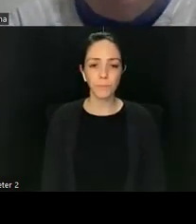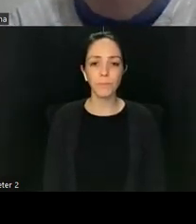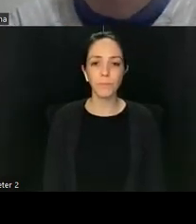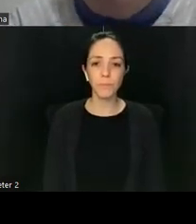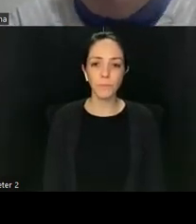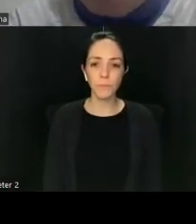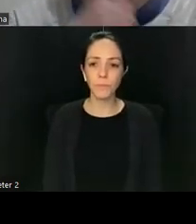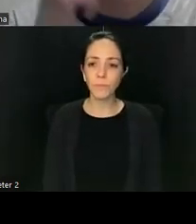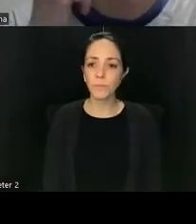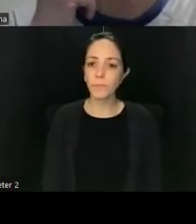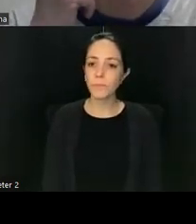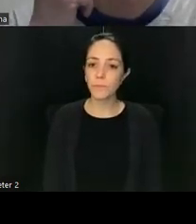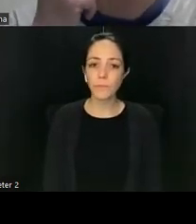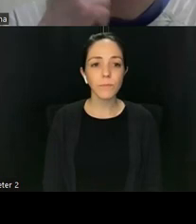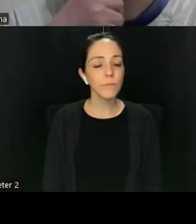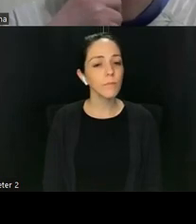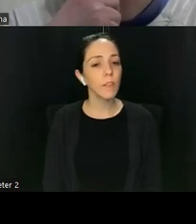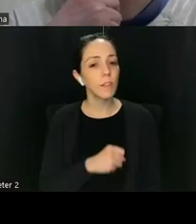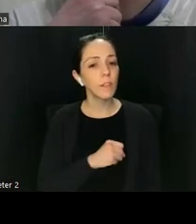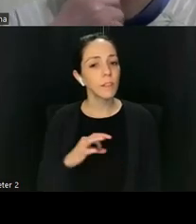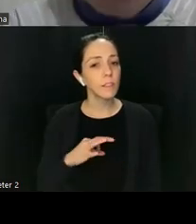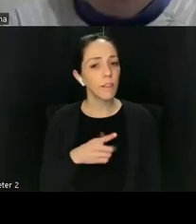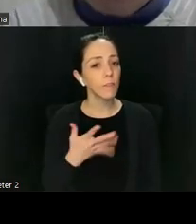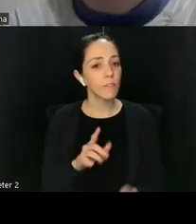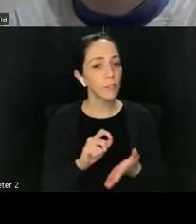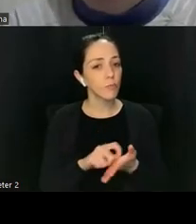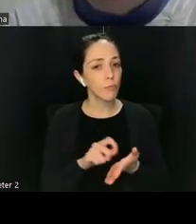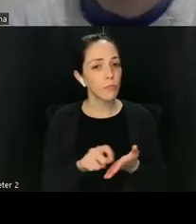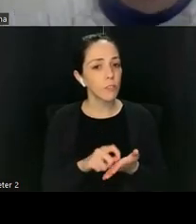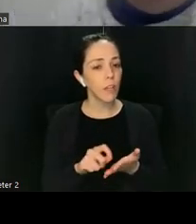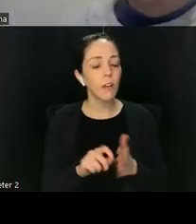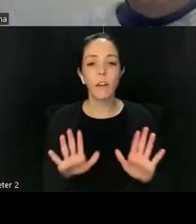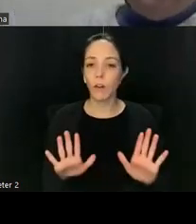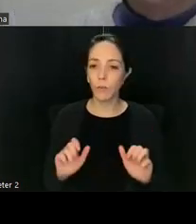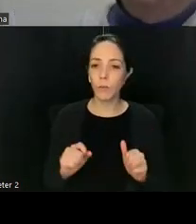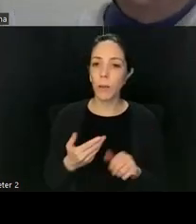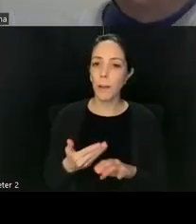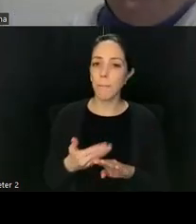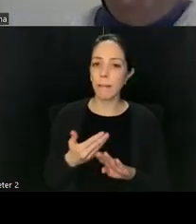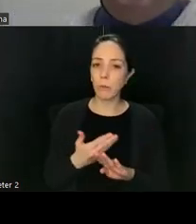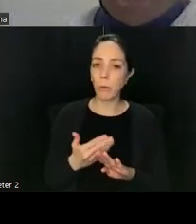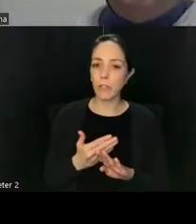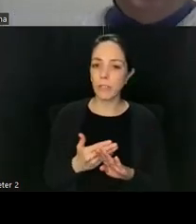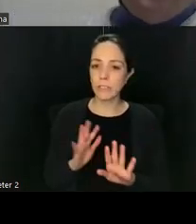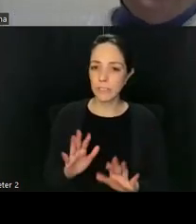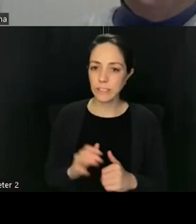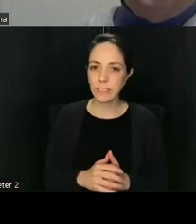did you happen to write down those things? So before we do that, I just want to...